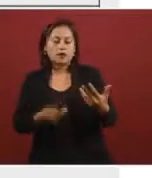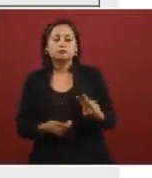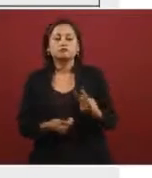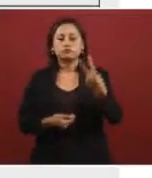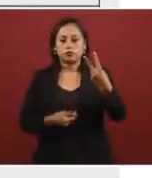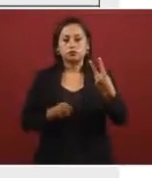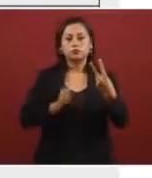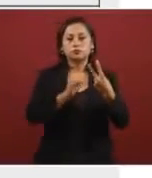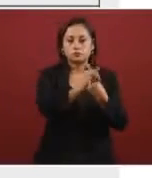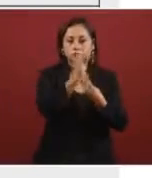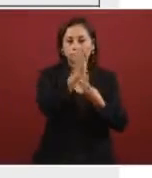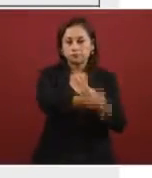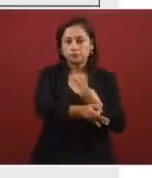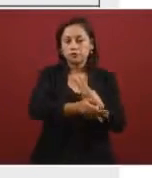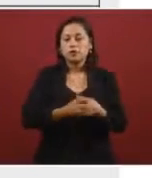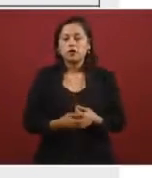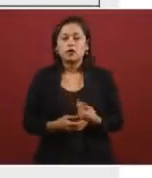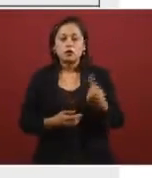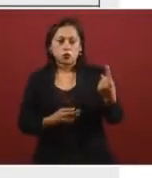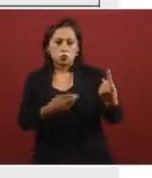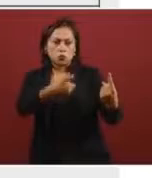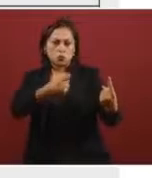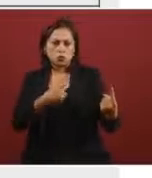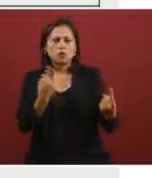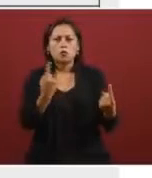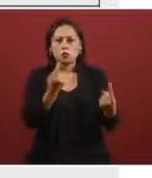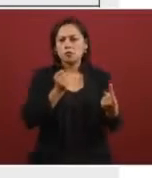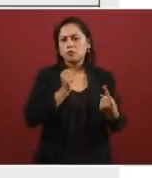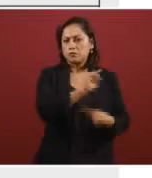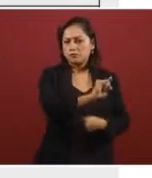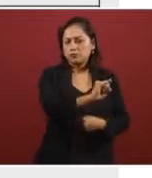5 out of 5 requests,